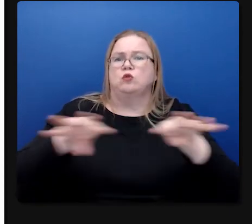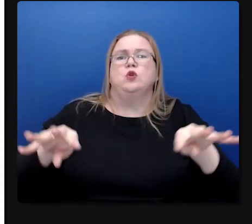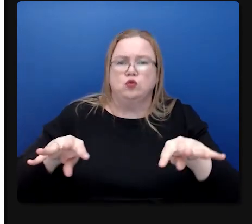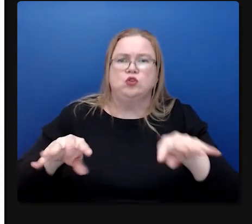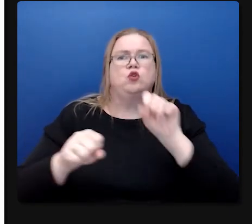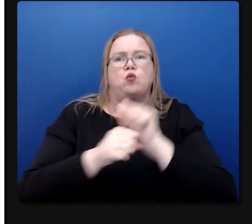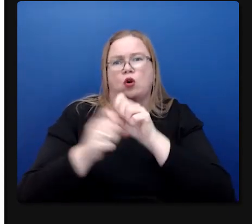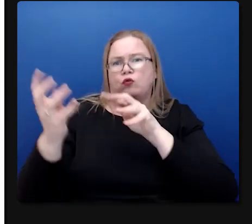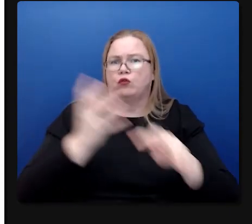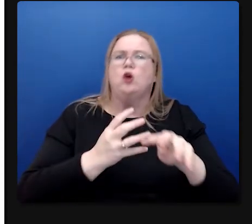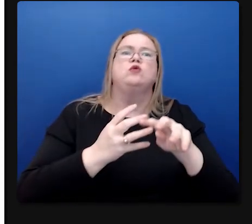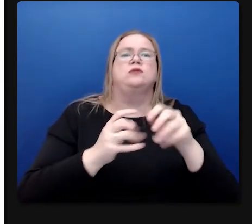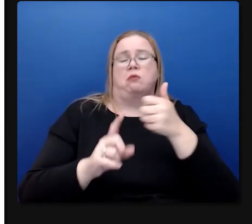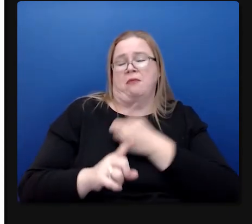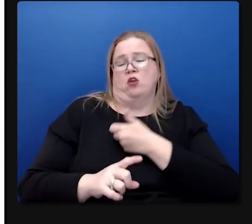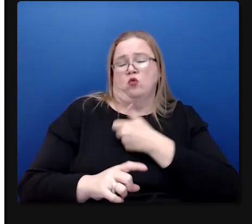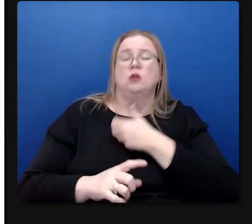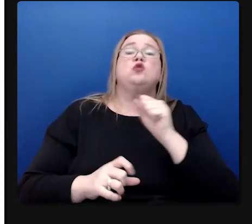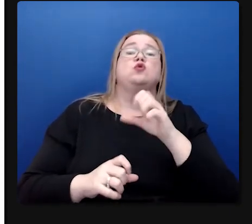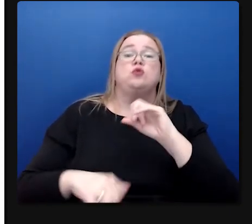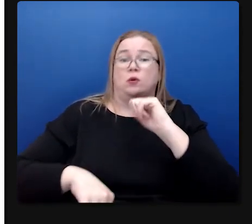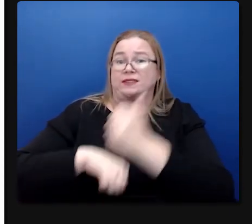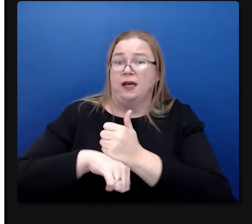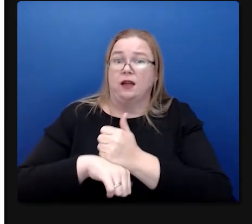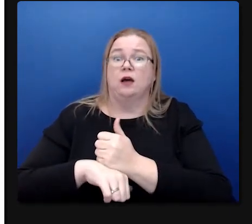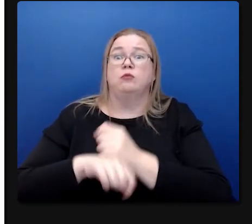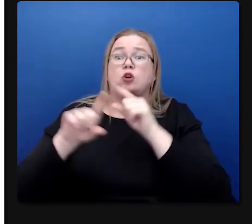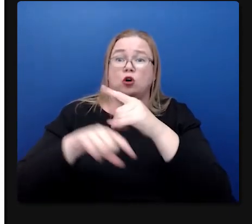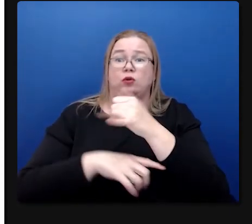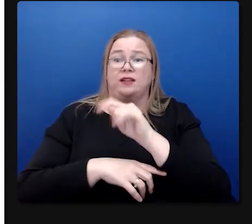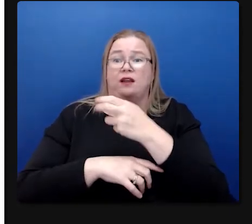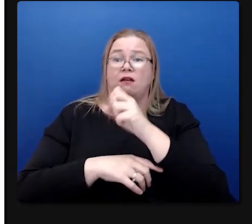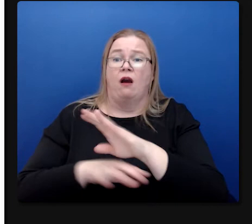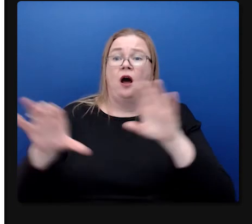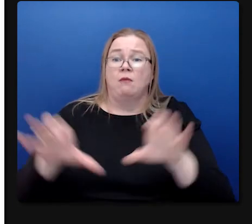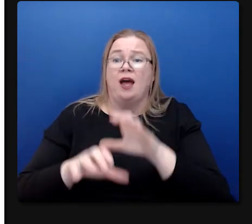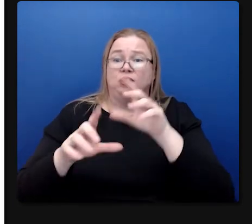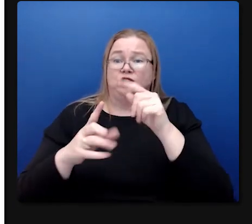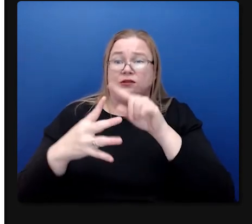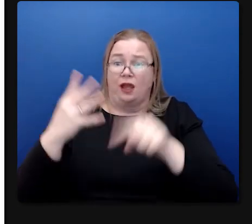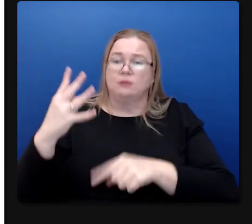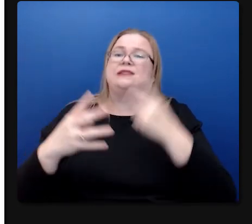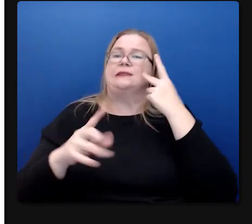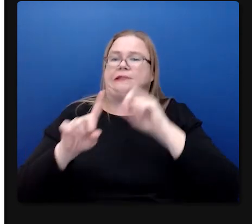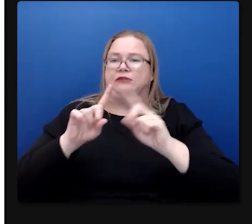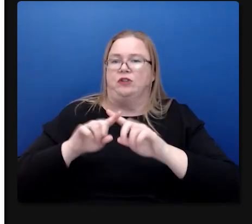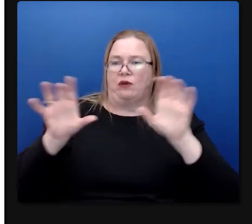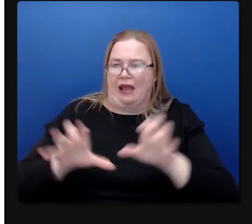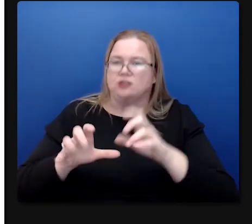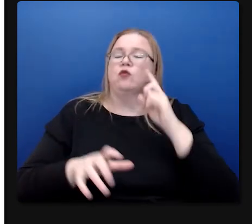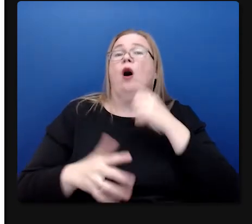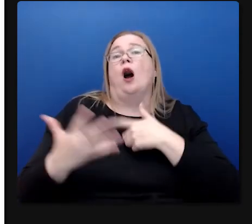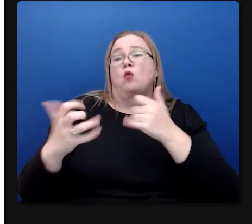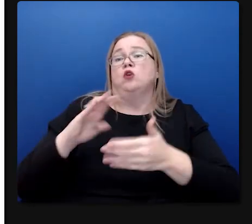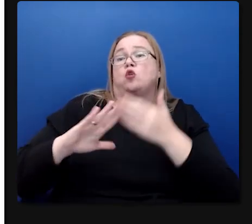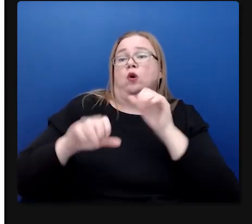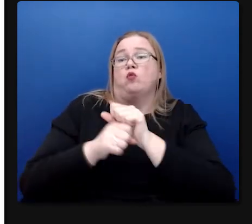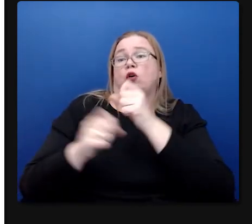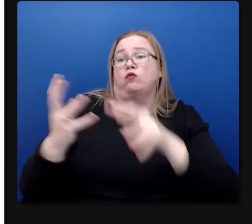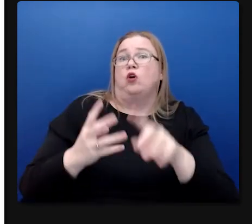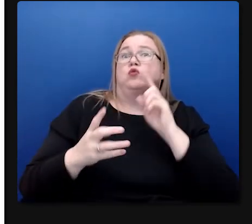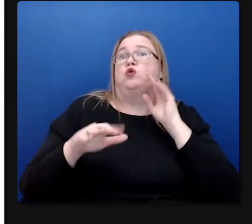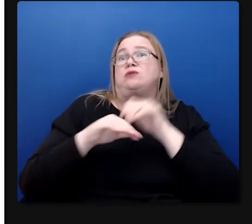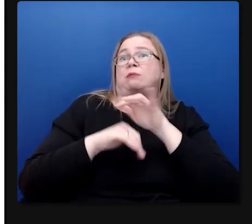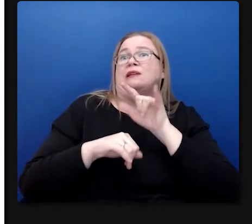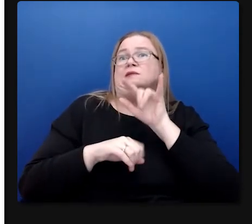distribution workflows to be manual. So you can set things up. So if you go to the GitHub Actions tab, you can see these different actions for I want to run the workflow to